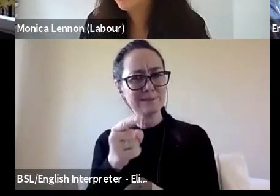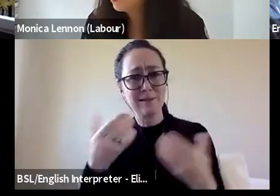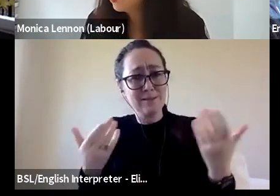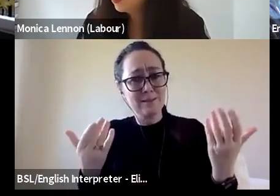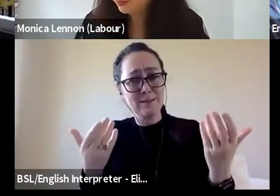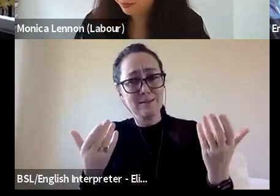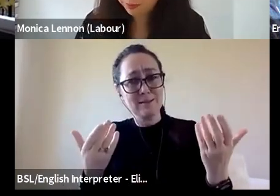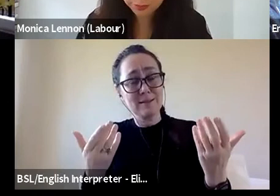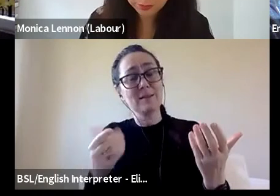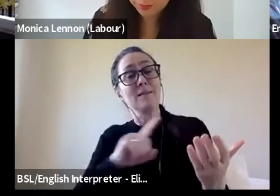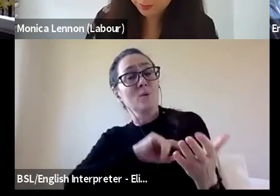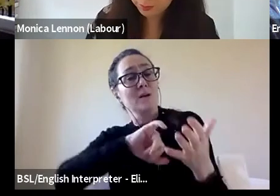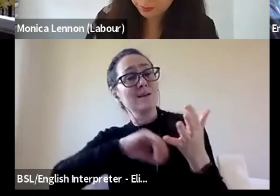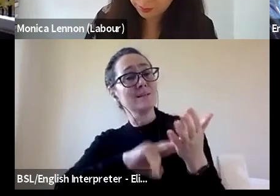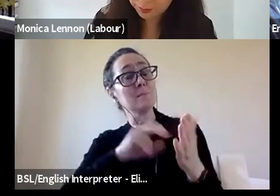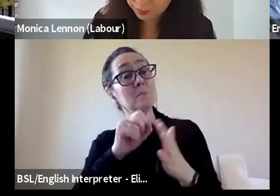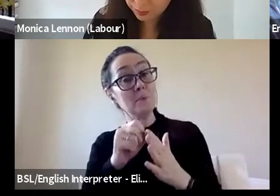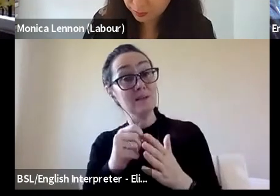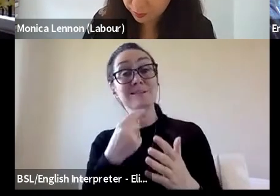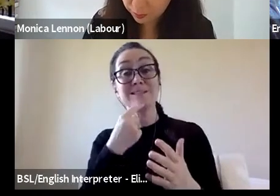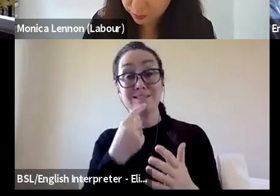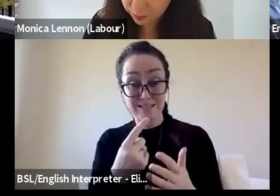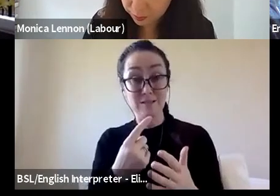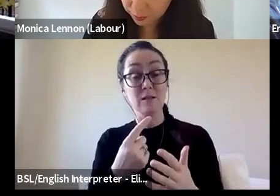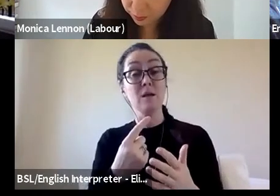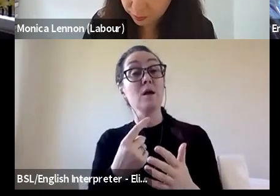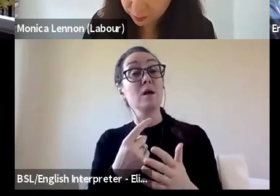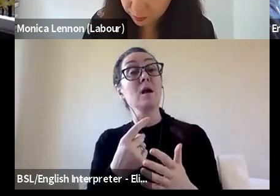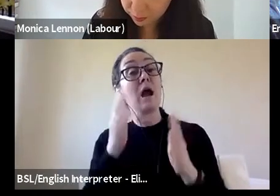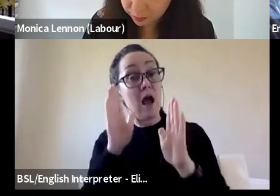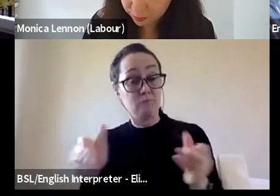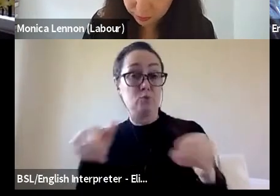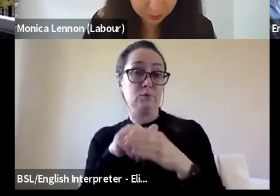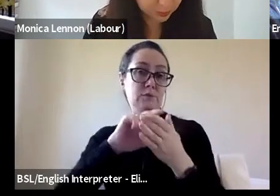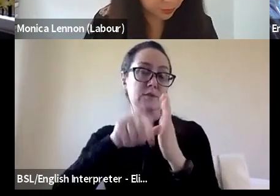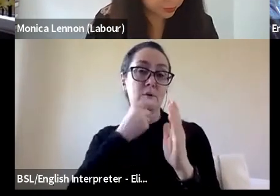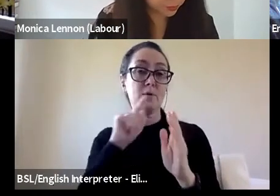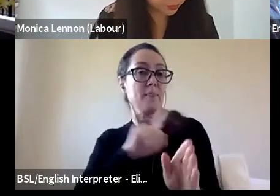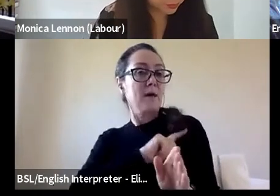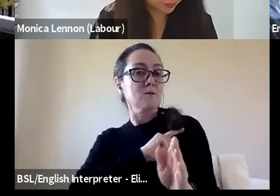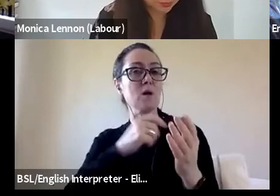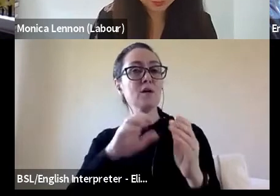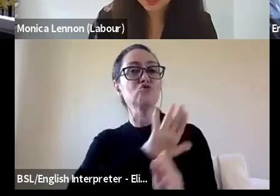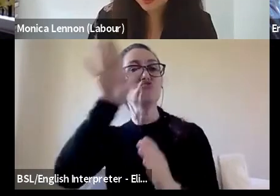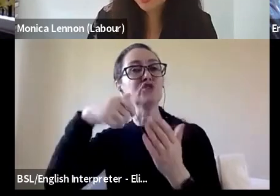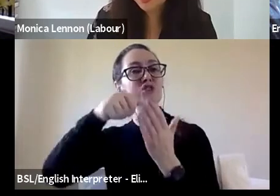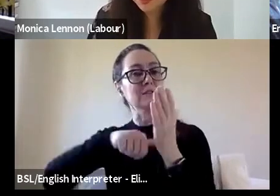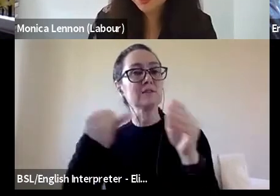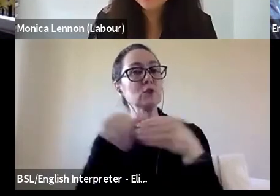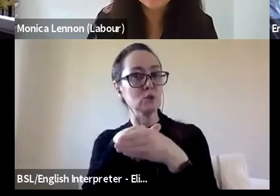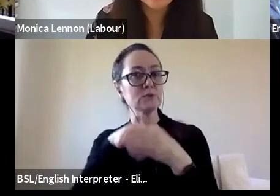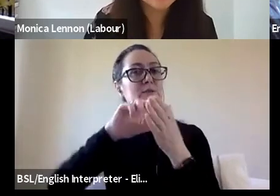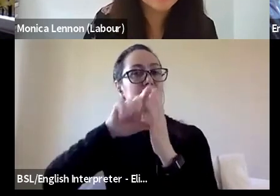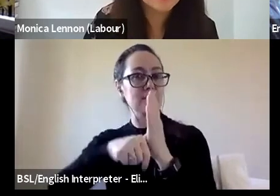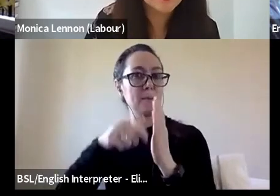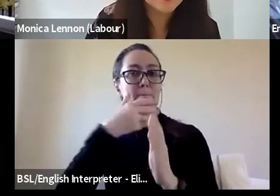and that's why it's placed me and other candidates at the top of its regional lists, to make sure there is always that person in the room. Thank you. I'm going to move